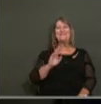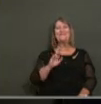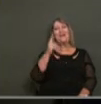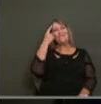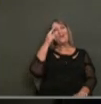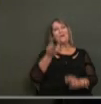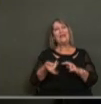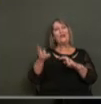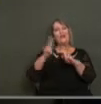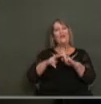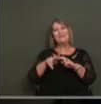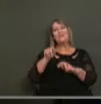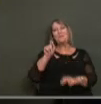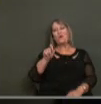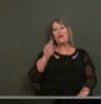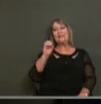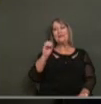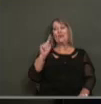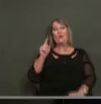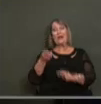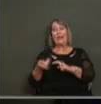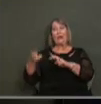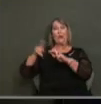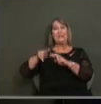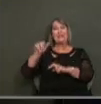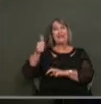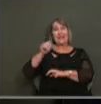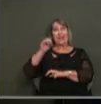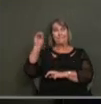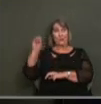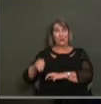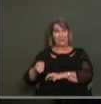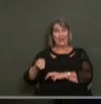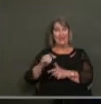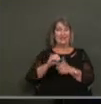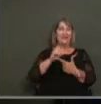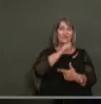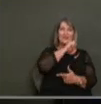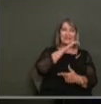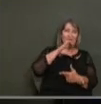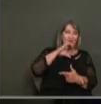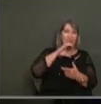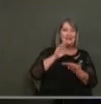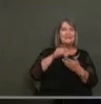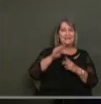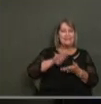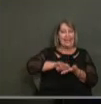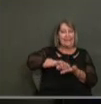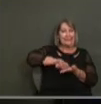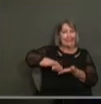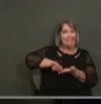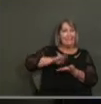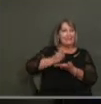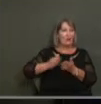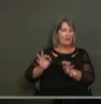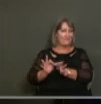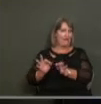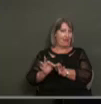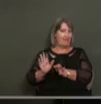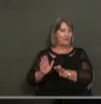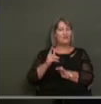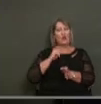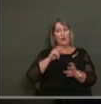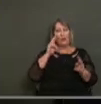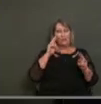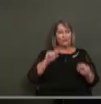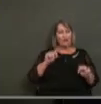0.01 to the 10%, the senior exemption, and those. So we looked at developing a process to offset